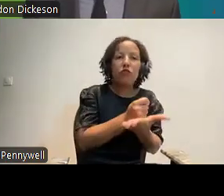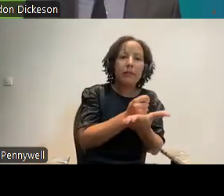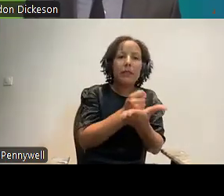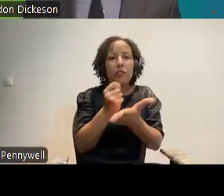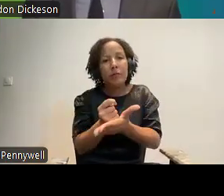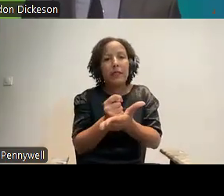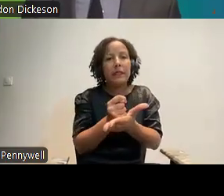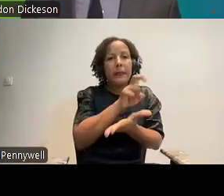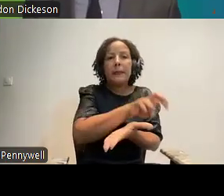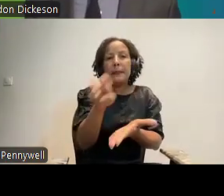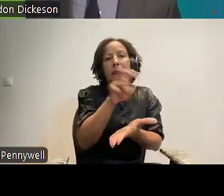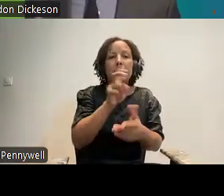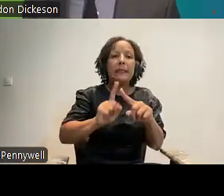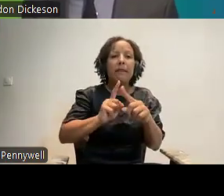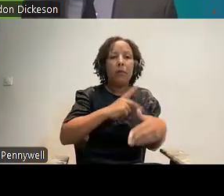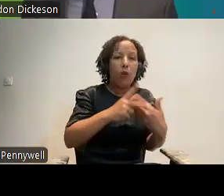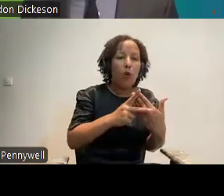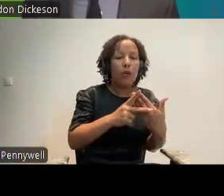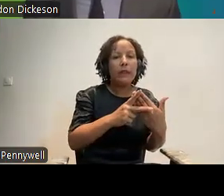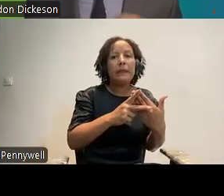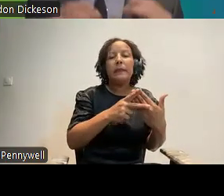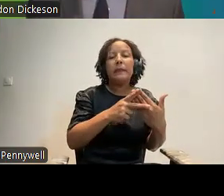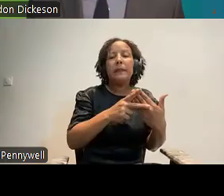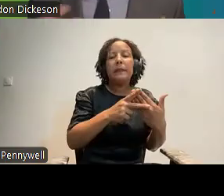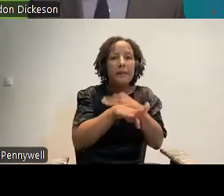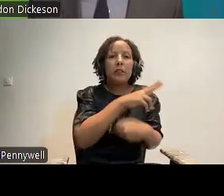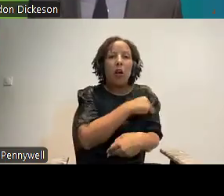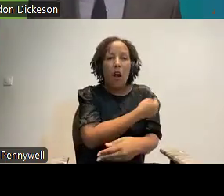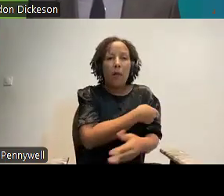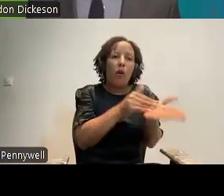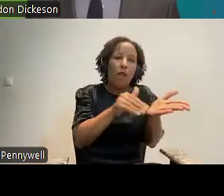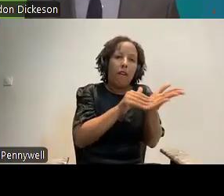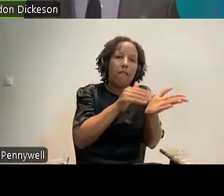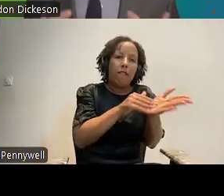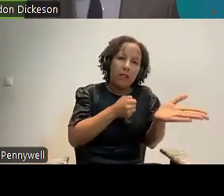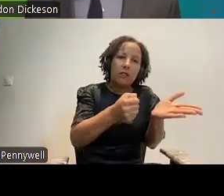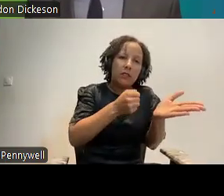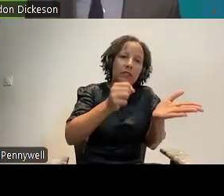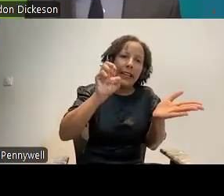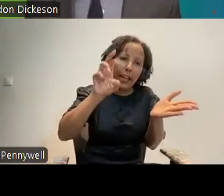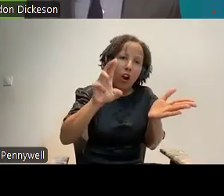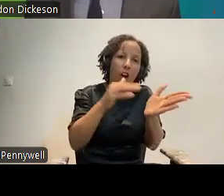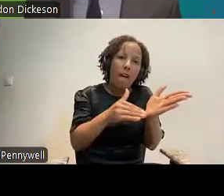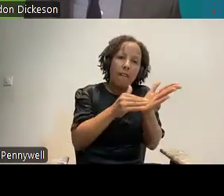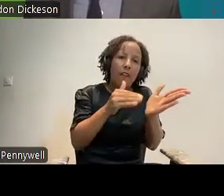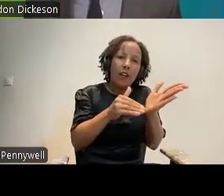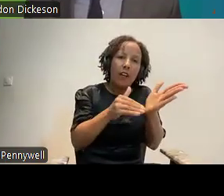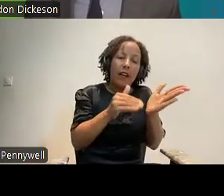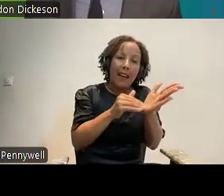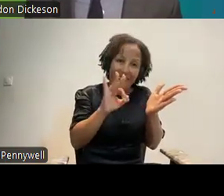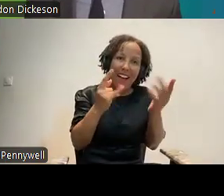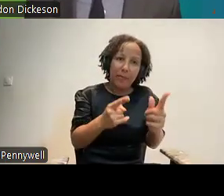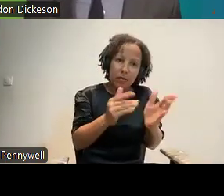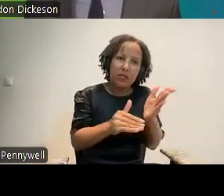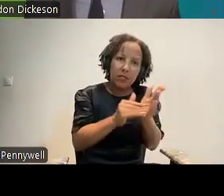multiple inpatient stays, multiple ER visits, things of that nature, it probably means there's some sort of severe